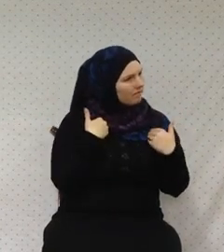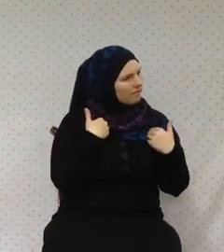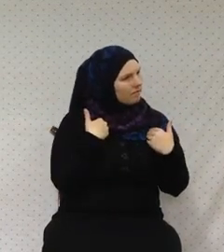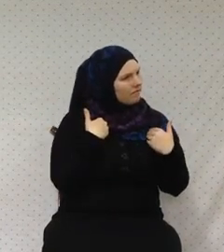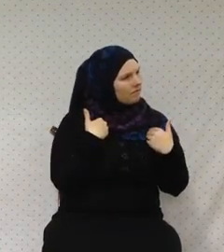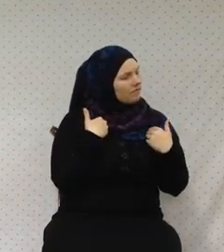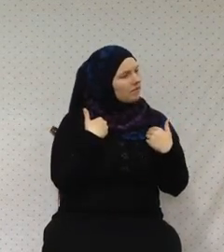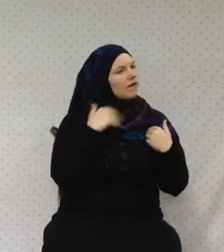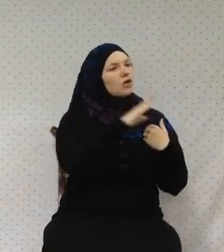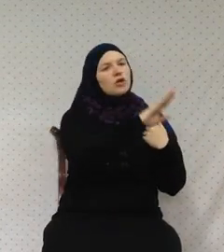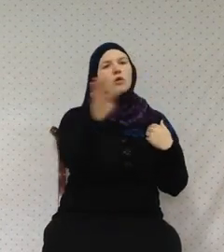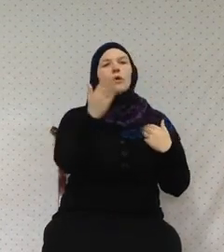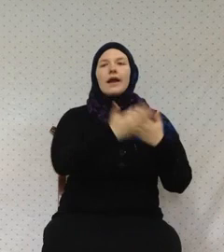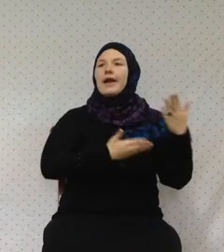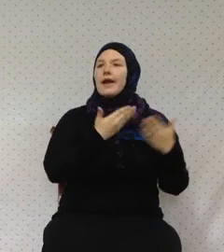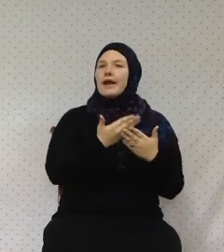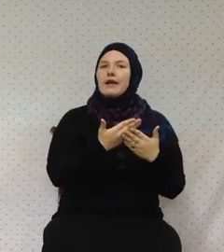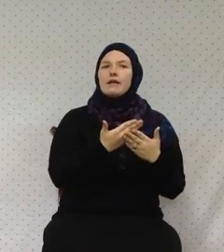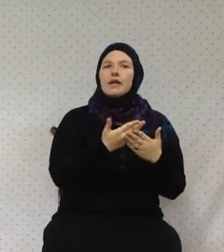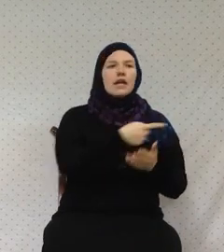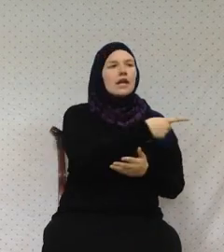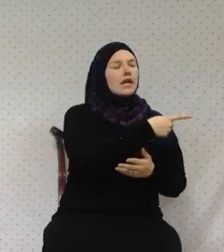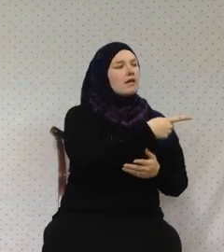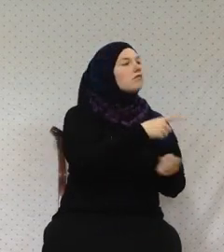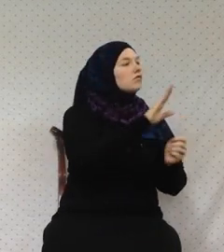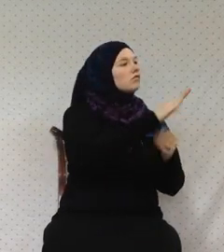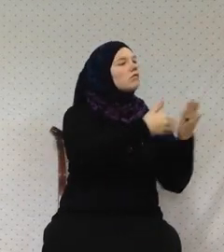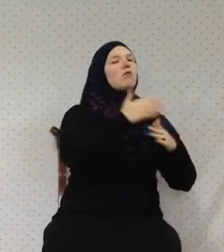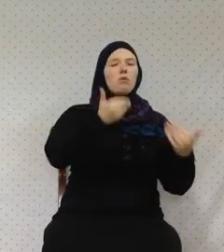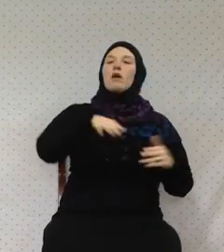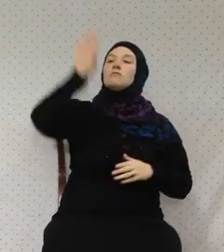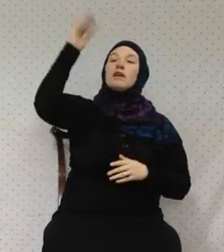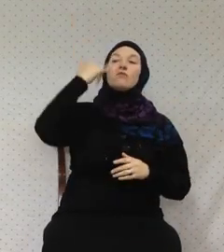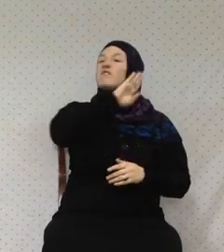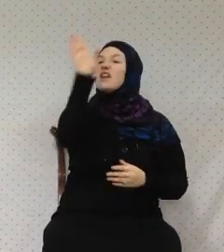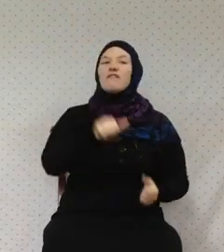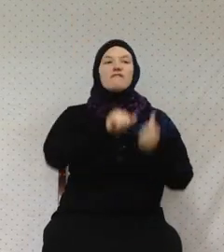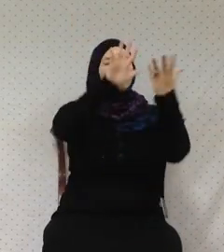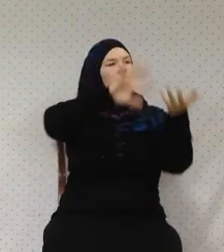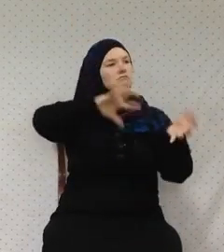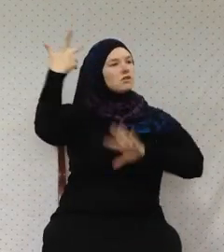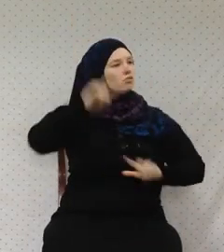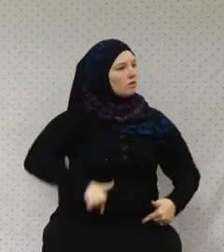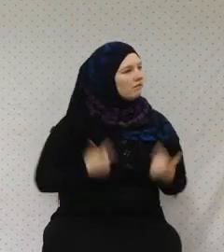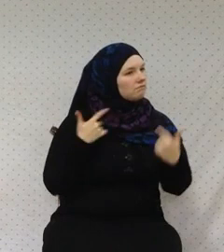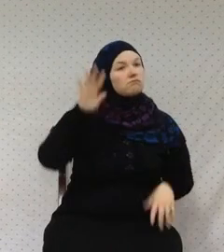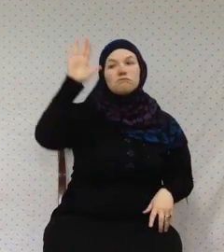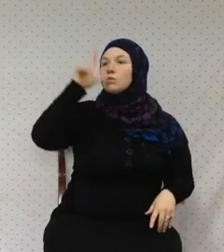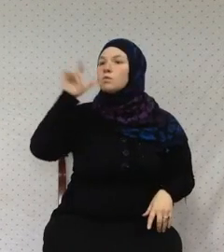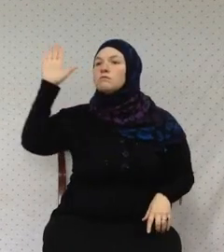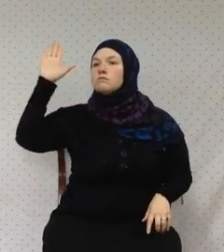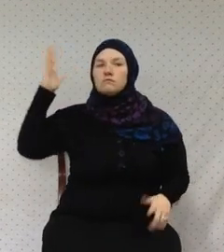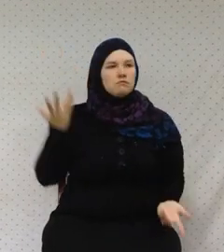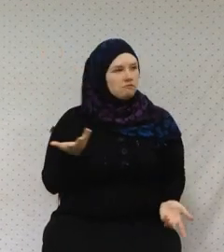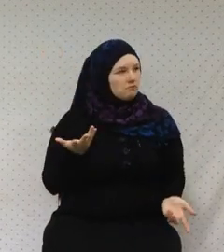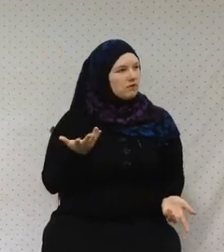Show me your hand if you've never faced a crisis in your life. You've never felt